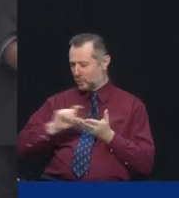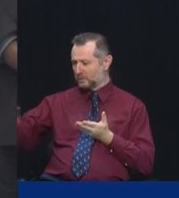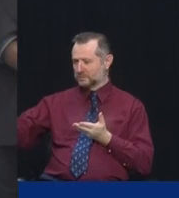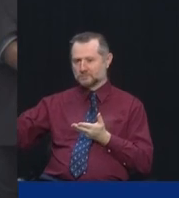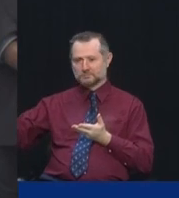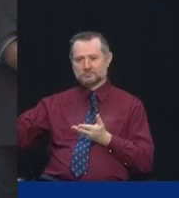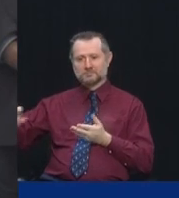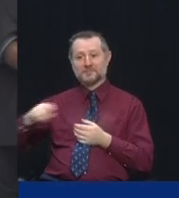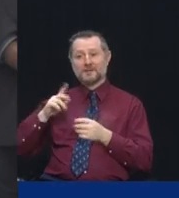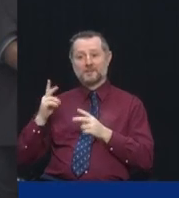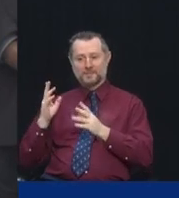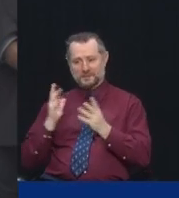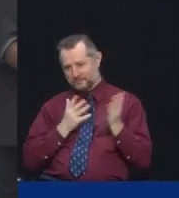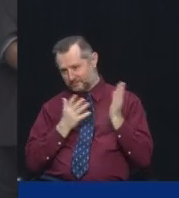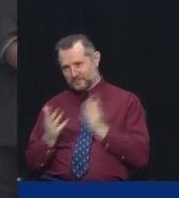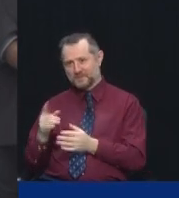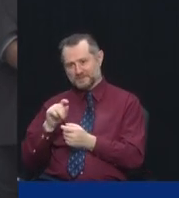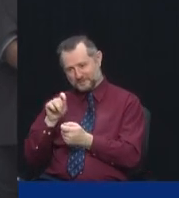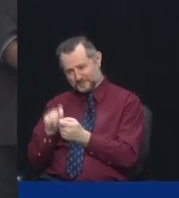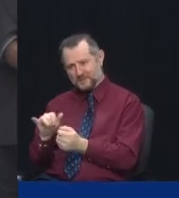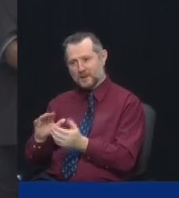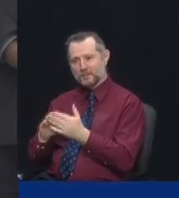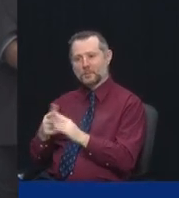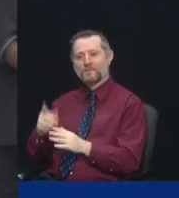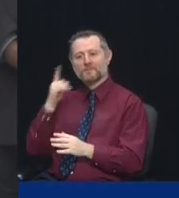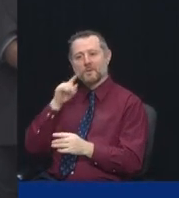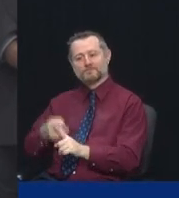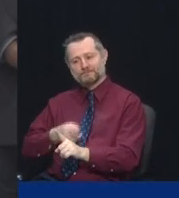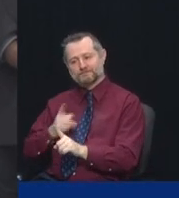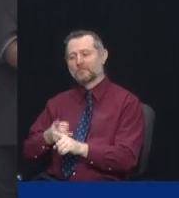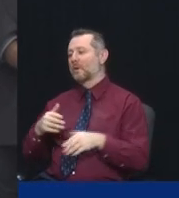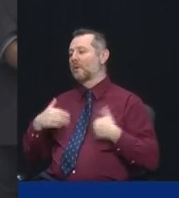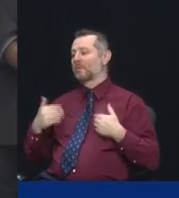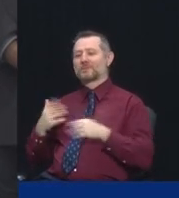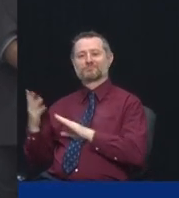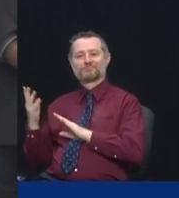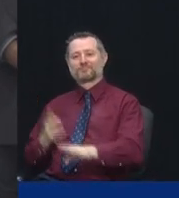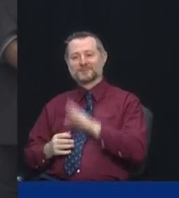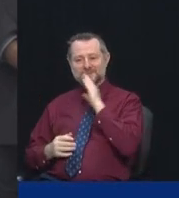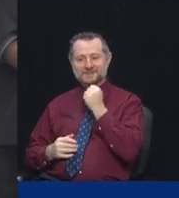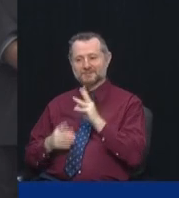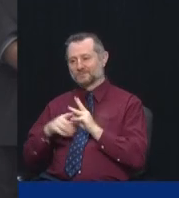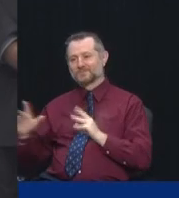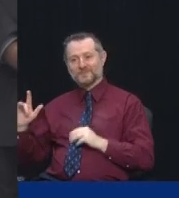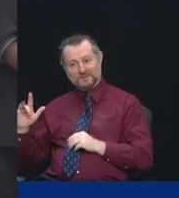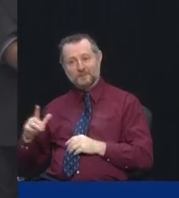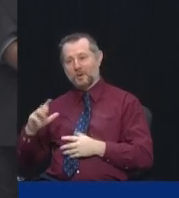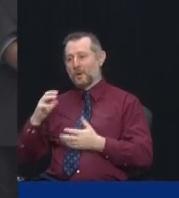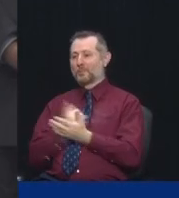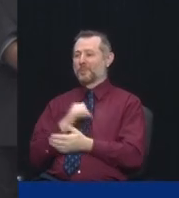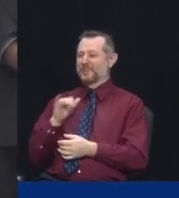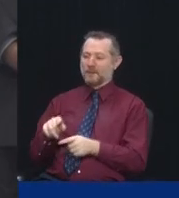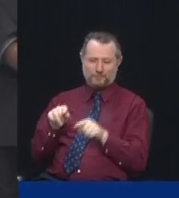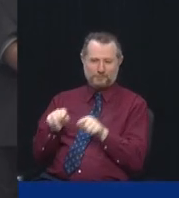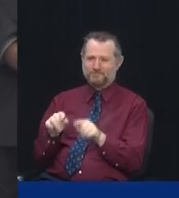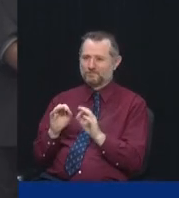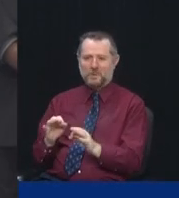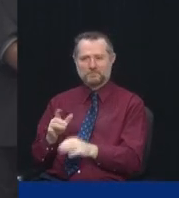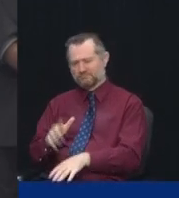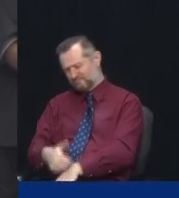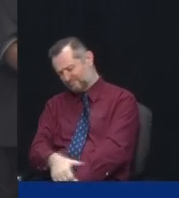our community for our young people and creates an opportunity for them to get vaccinated so that they